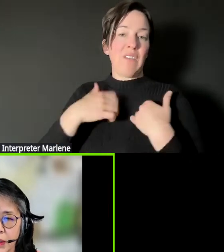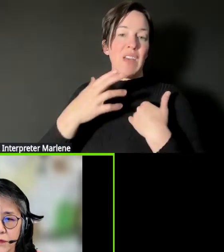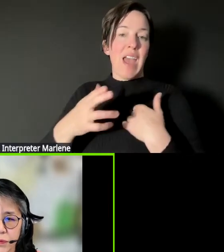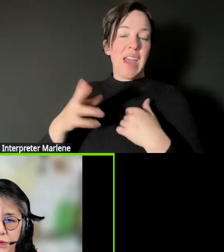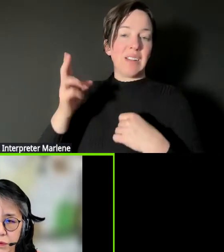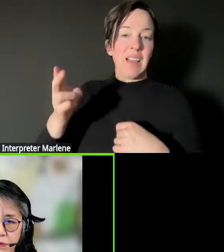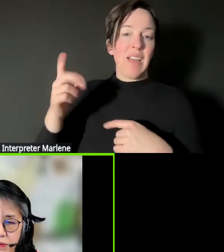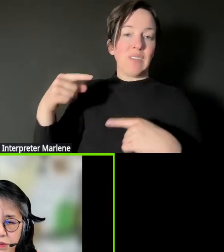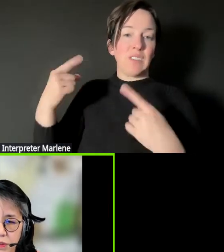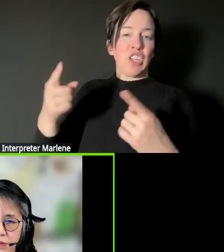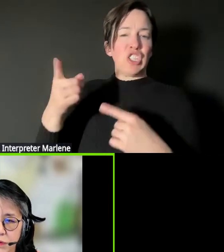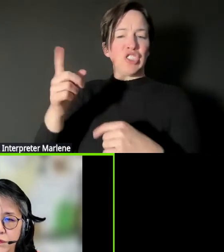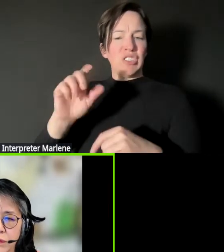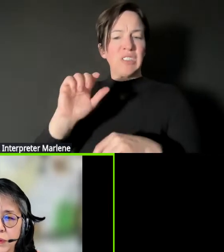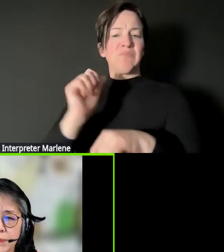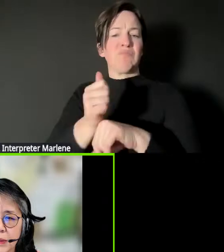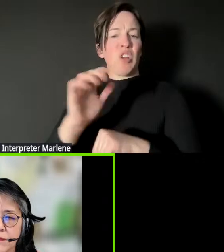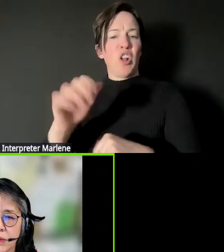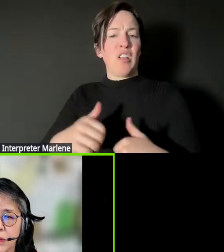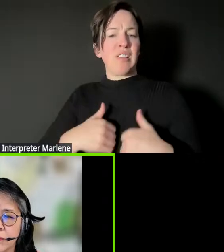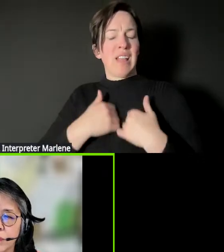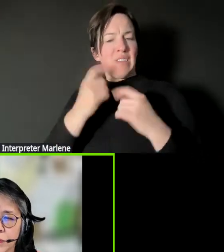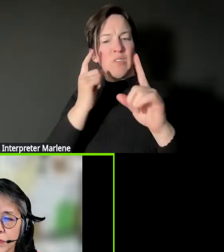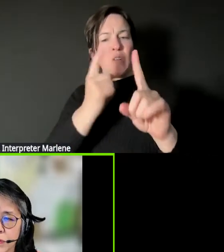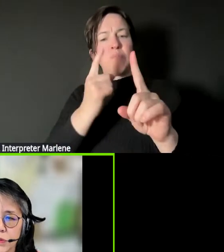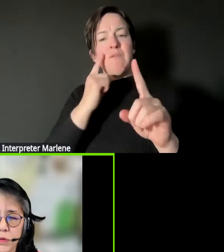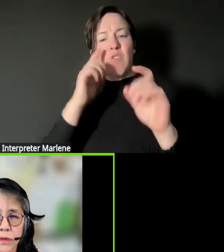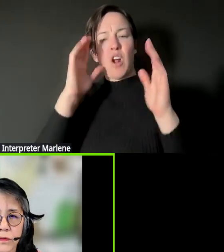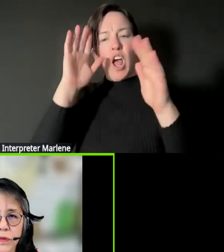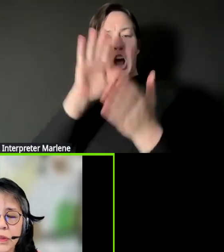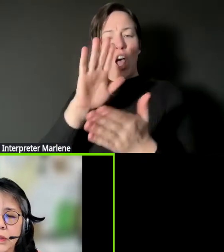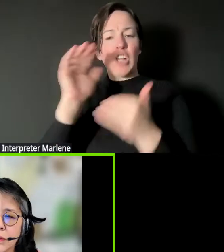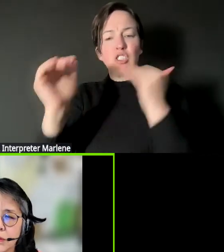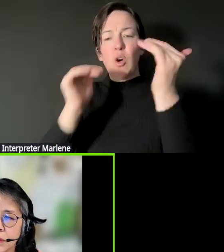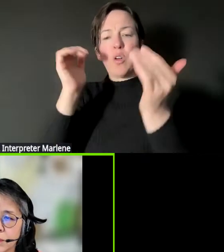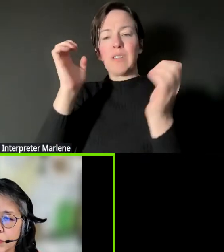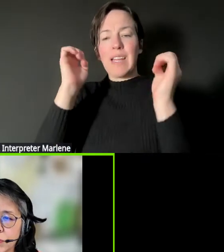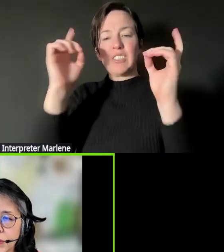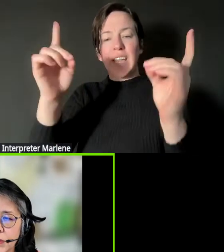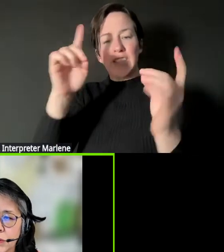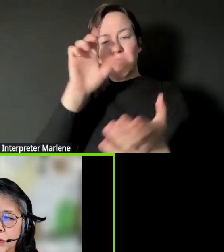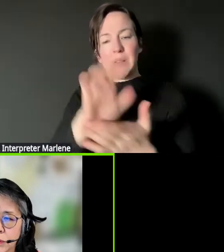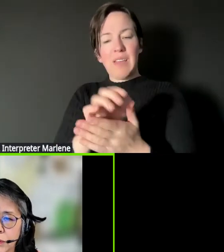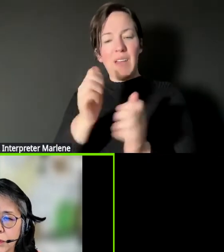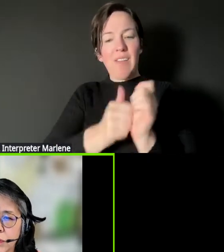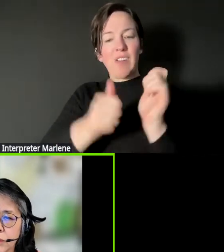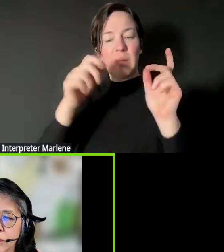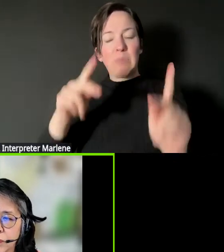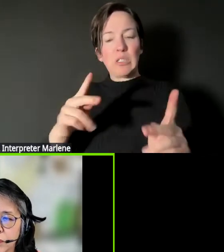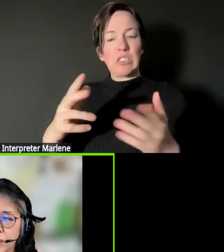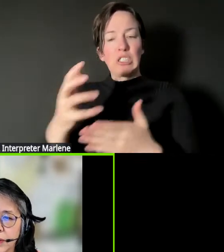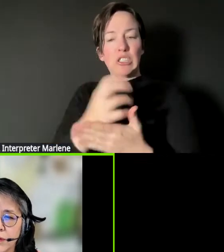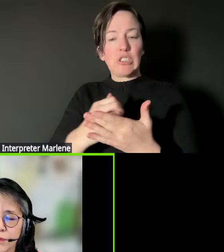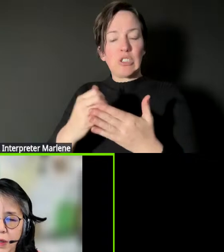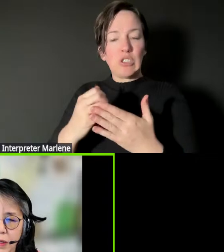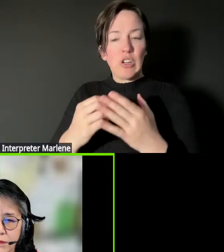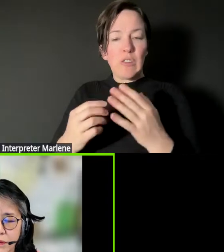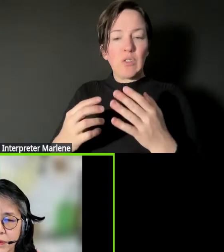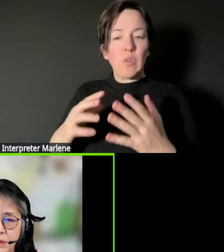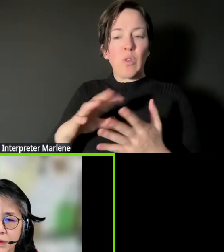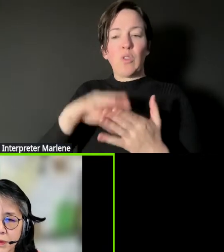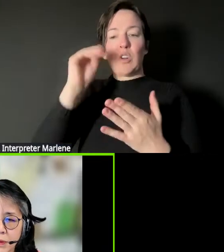her life to adult education, firmly believing that every person deserved the opportunity to learn, grow, and